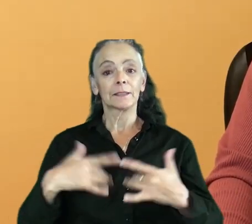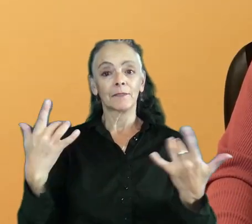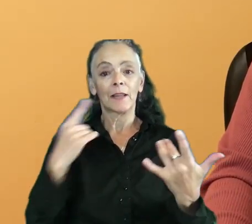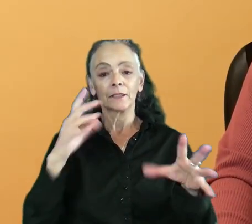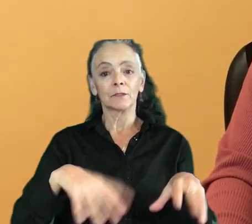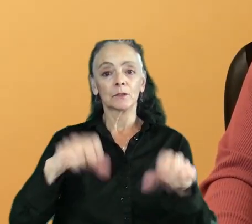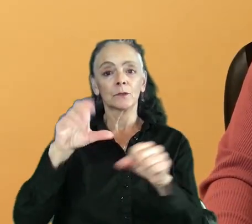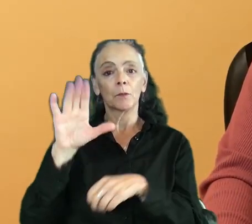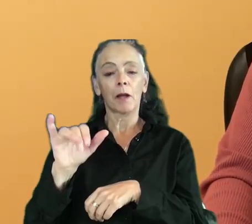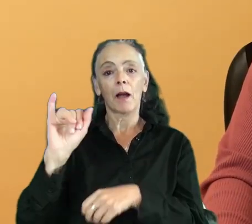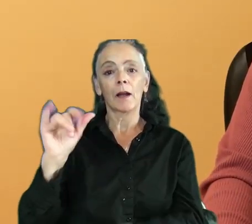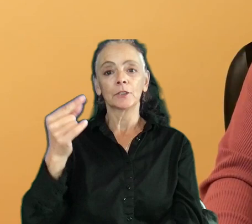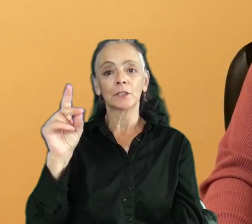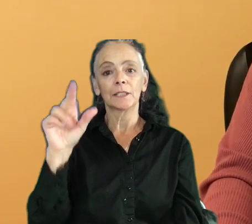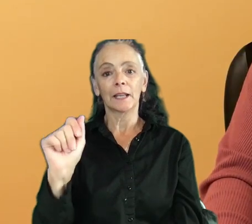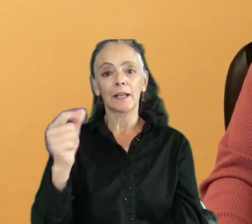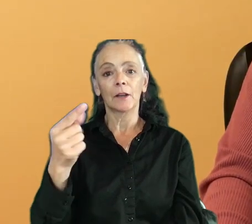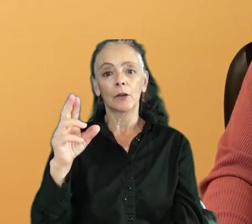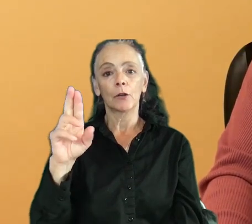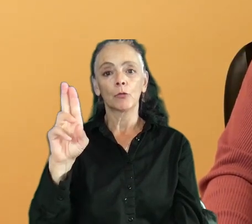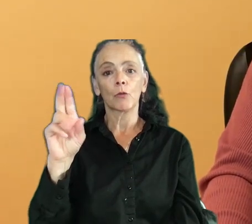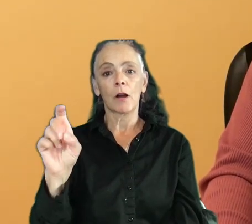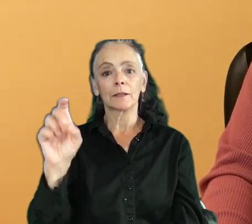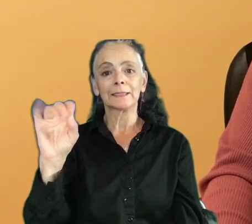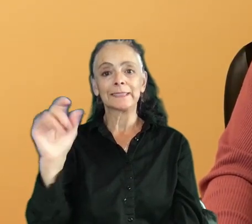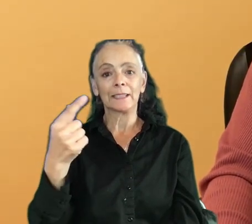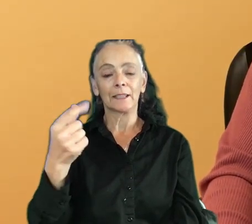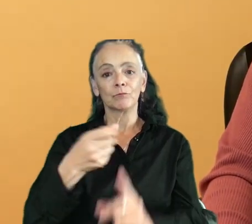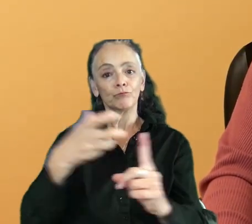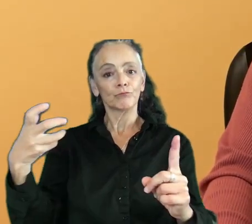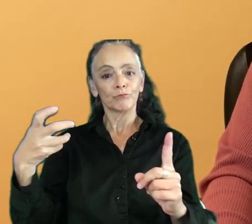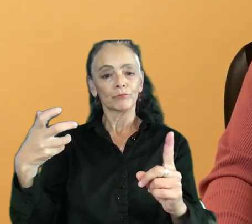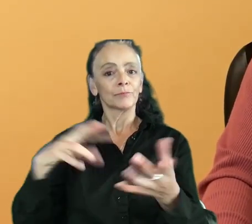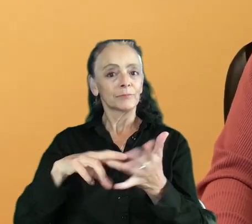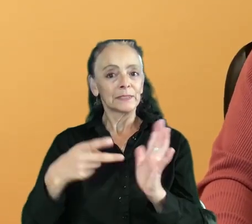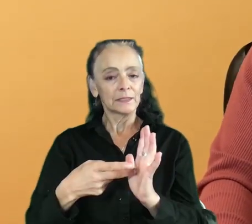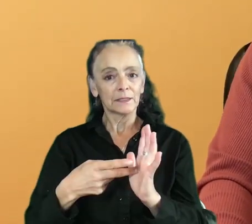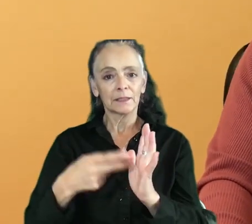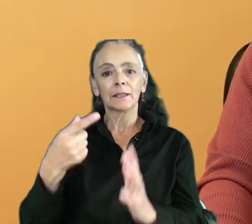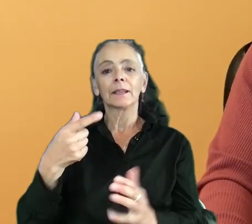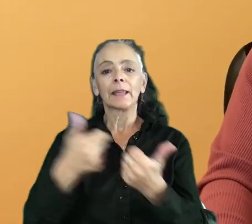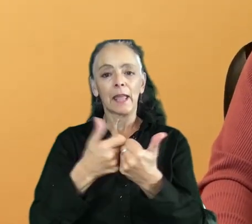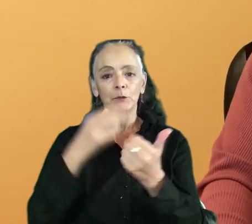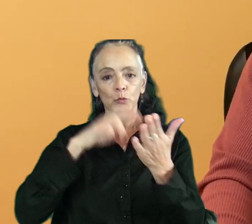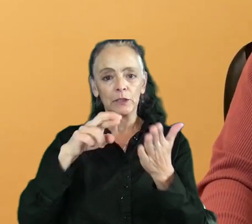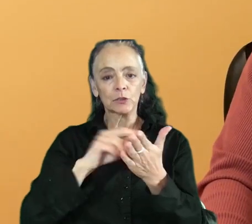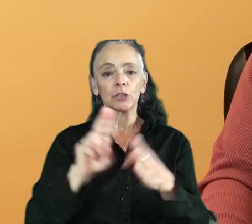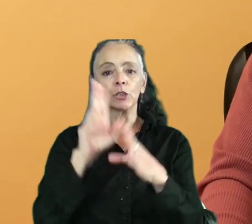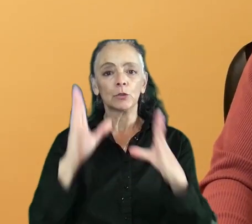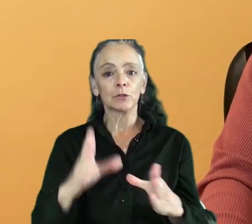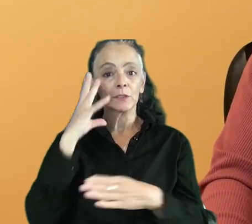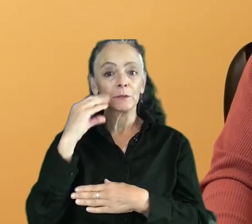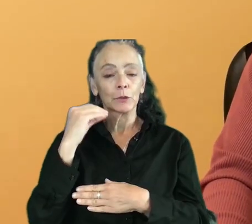is hosted by the igda's gruksig the acronym comes from games research and user experience